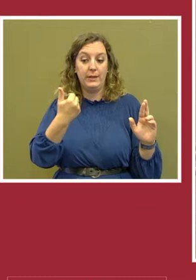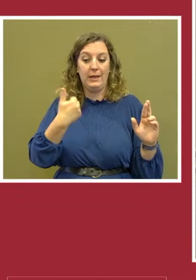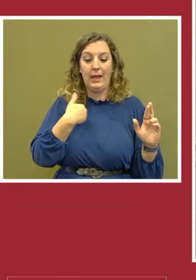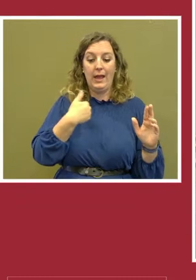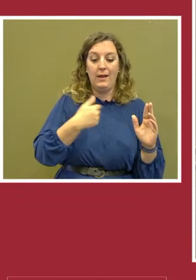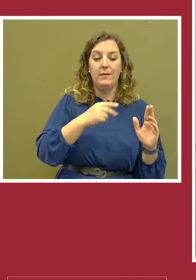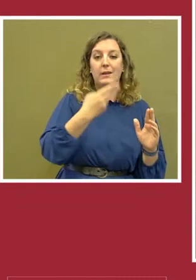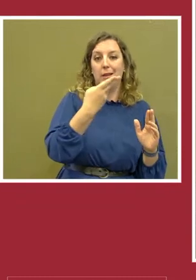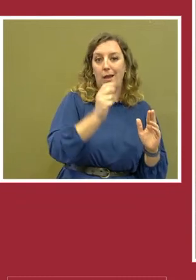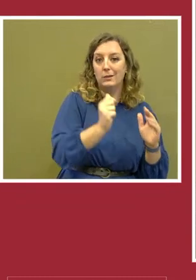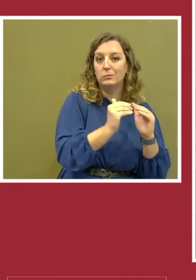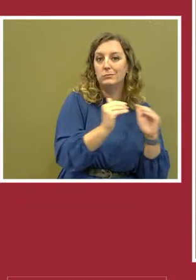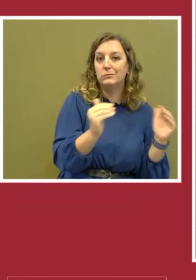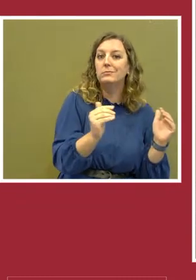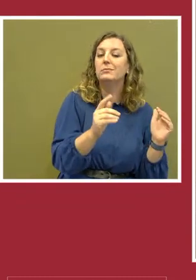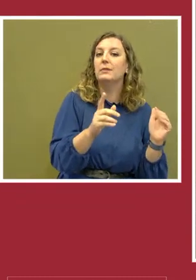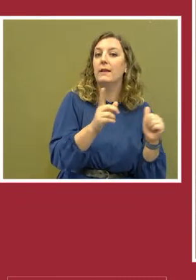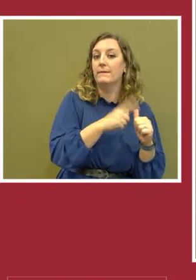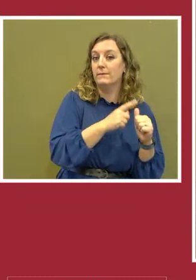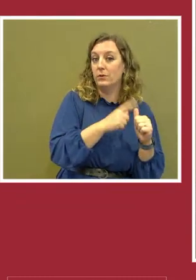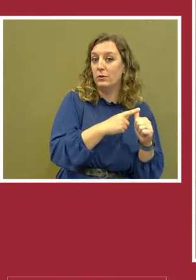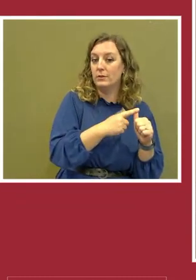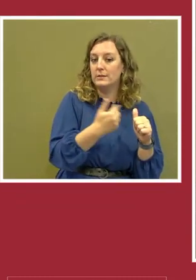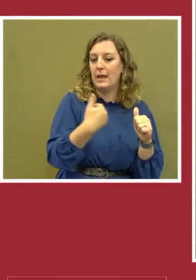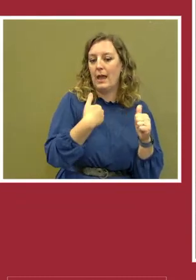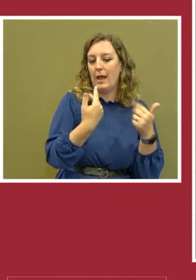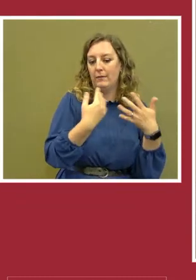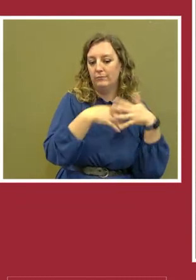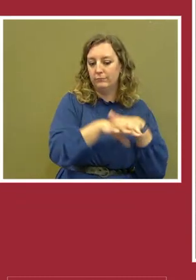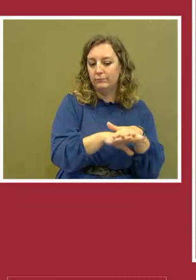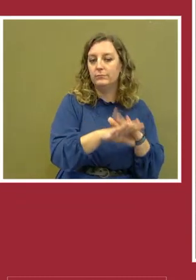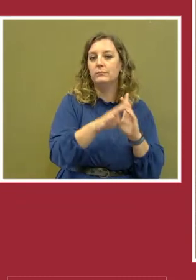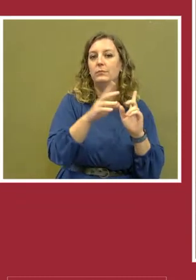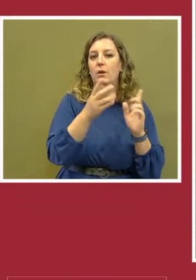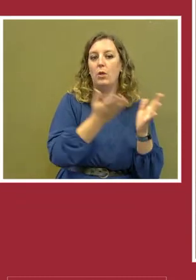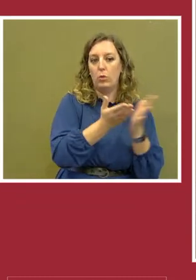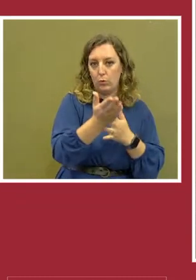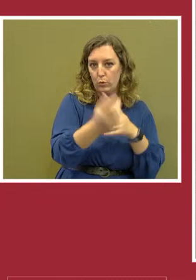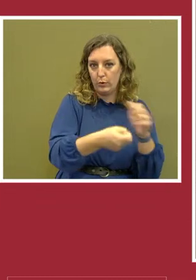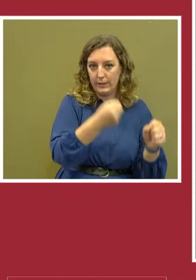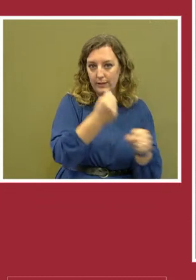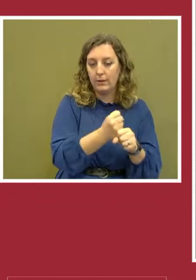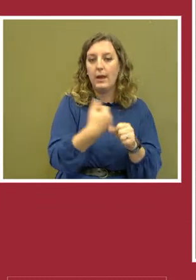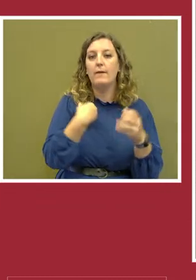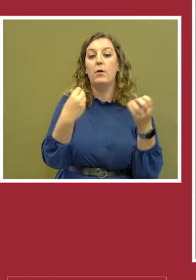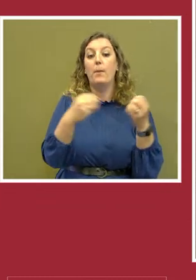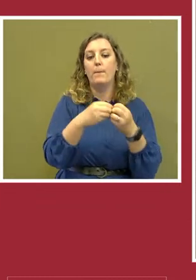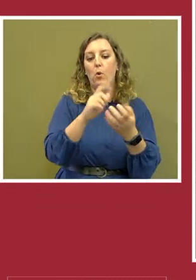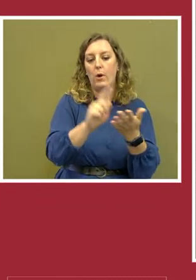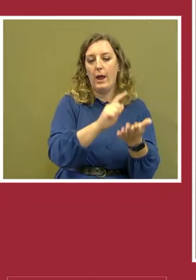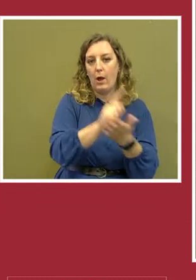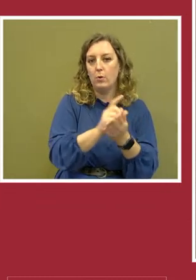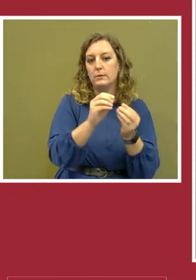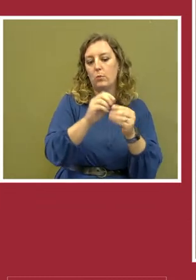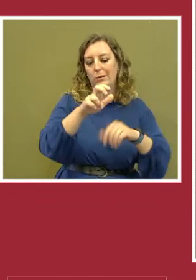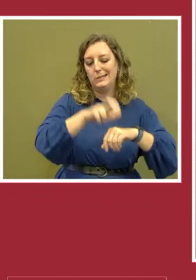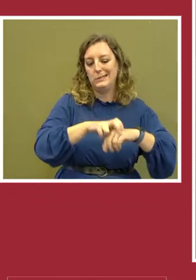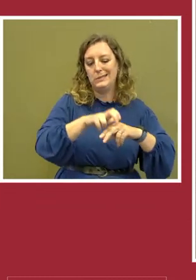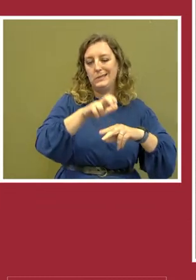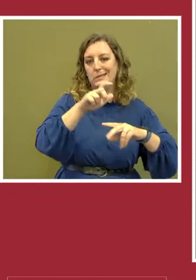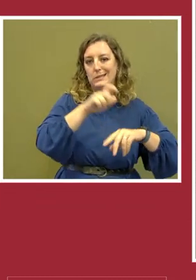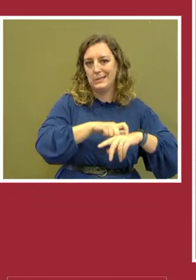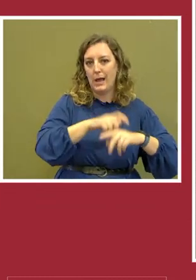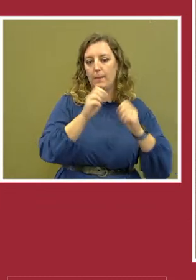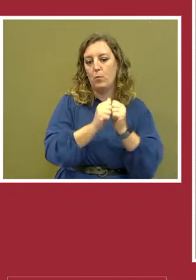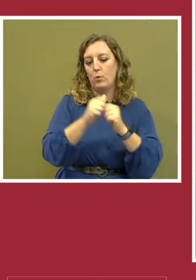it in the secondary level, is first off, having it woven in like that over the course of the year, they have more hours, more seat time, more